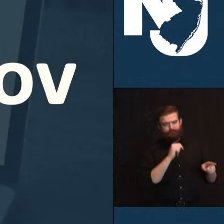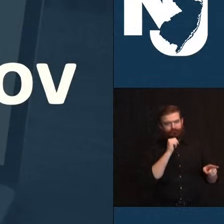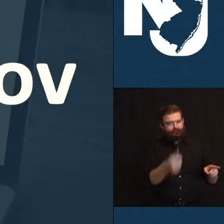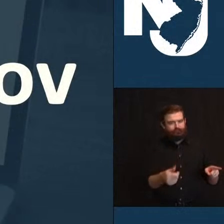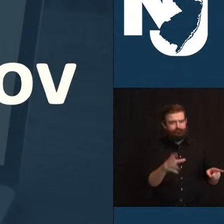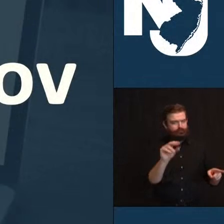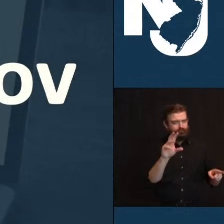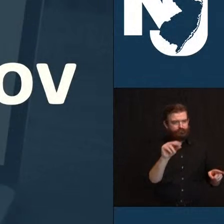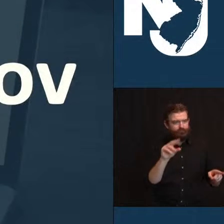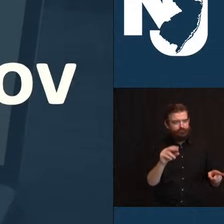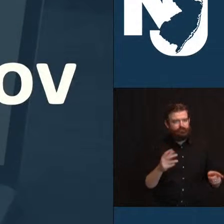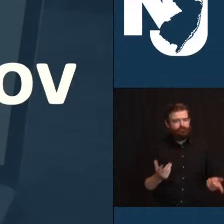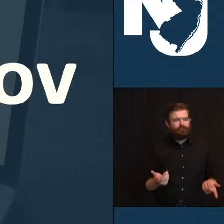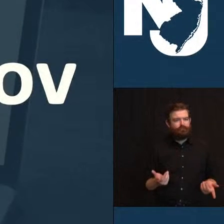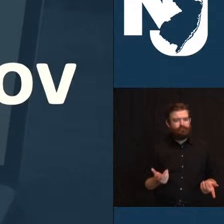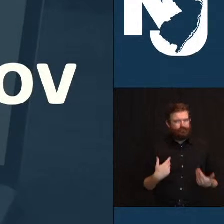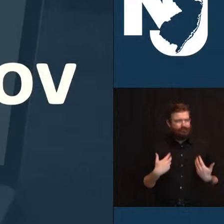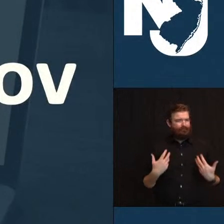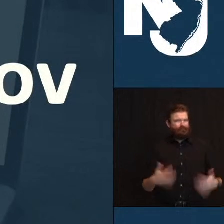we want to do.